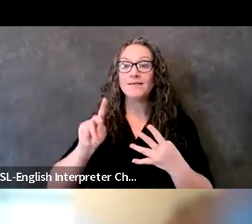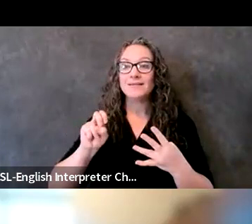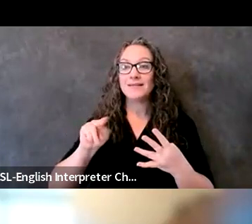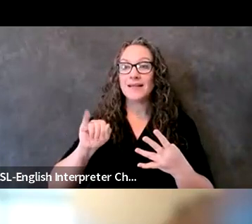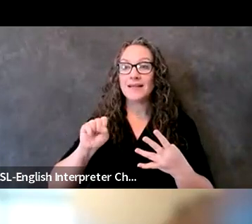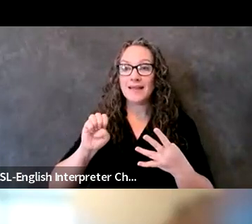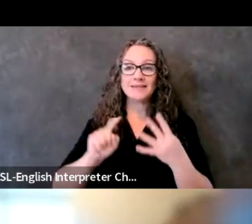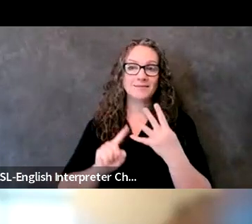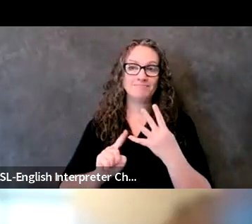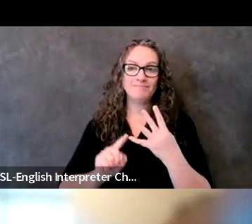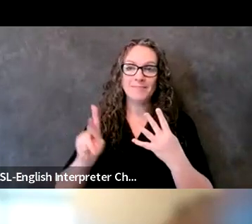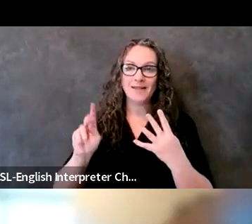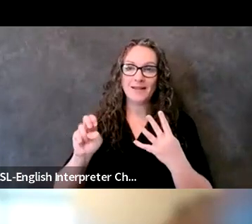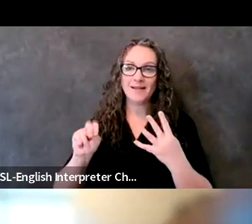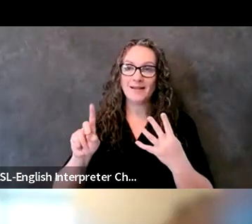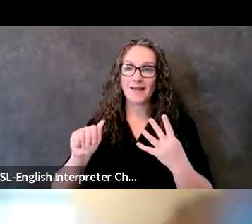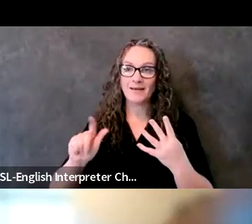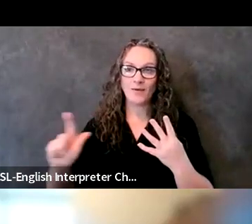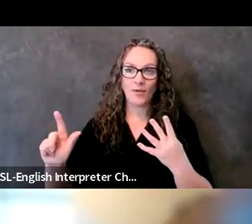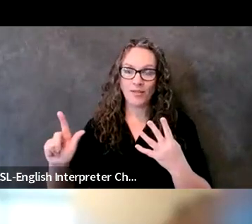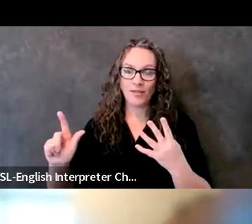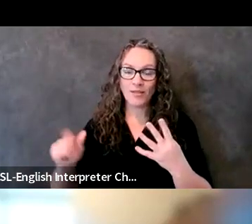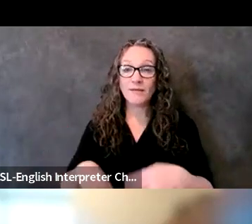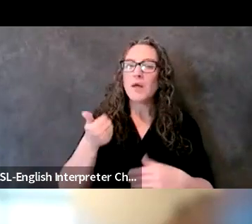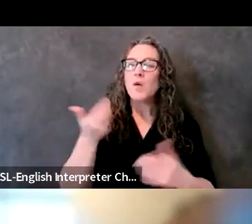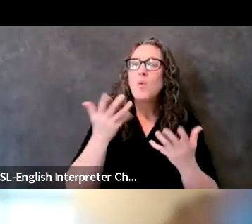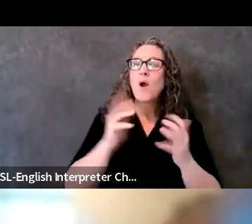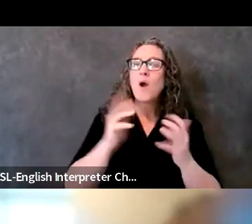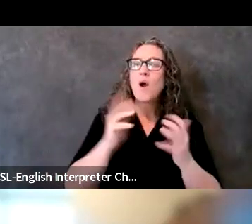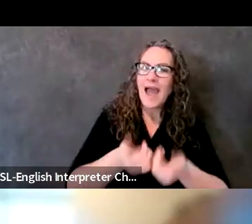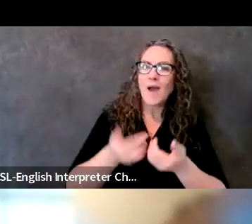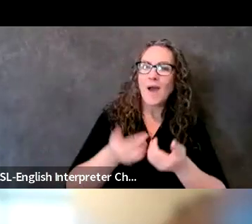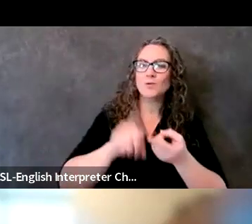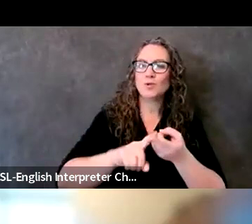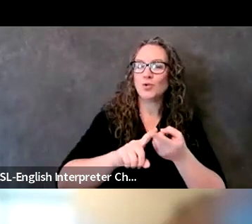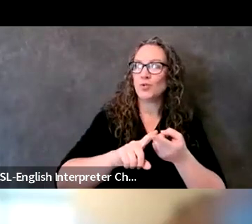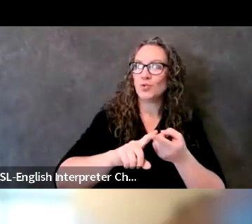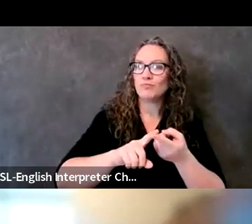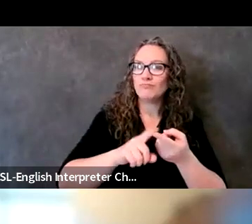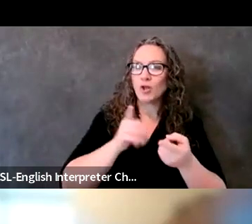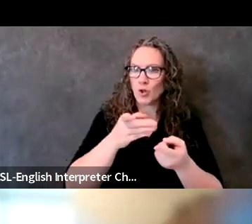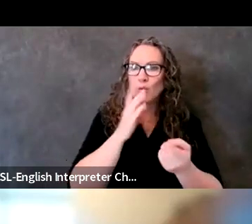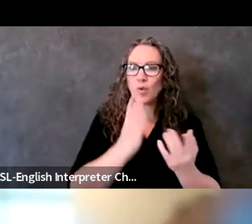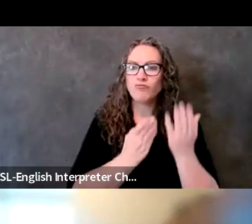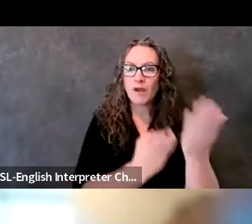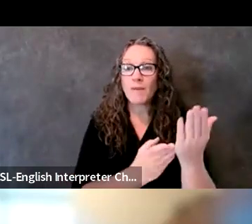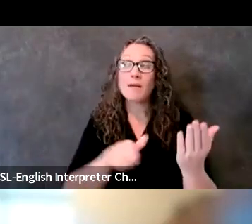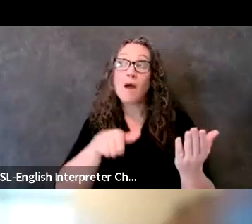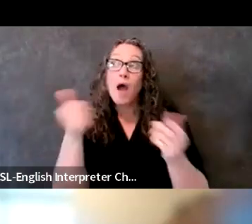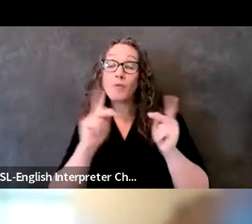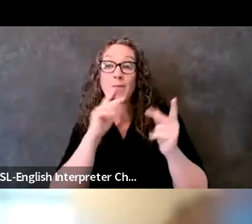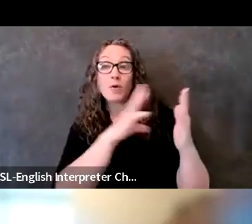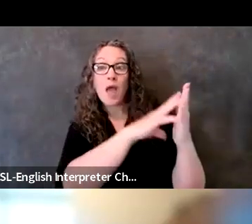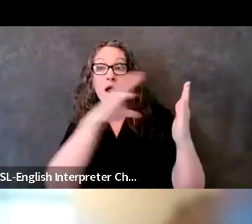any of your how-to strategies that you would recommend that others can duplicate in their state or their local